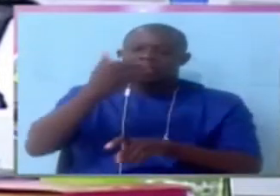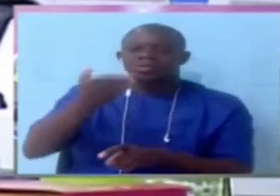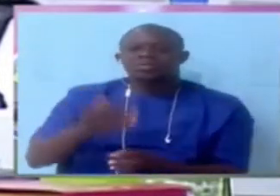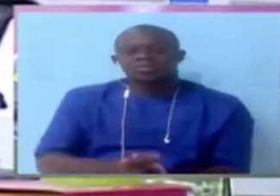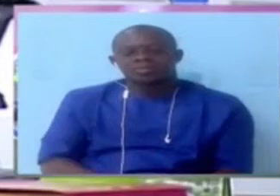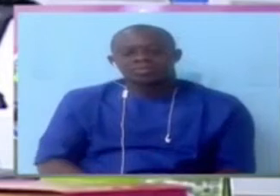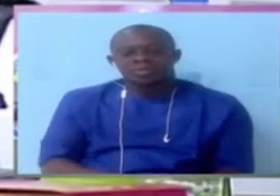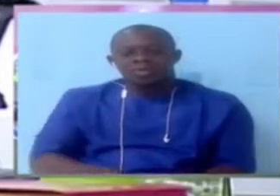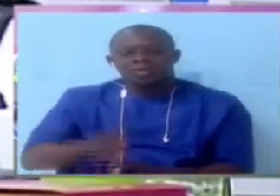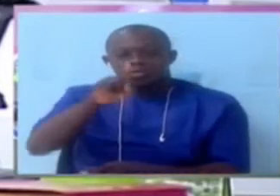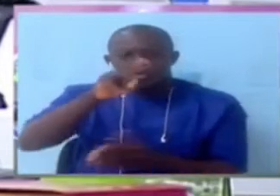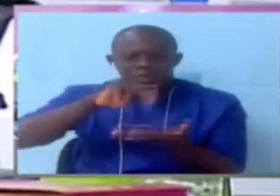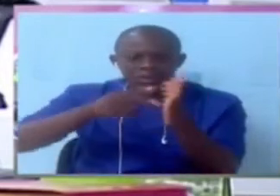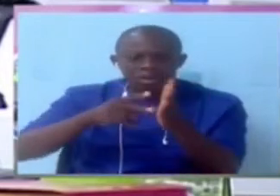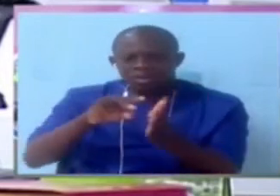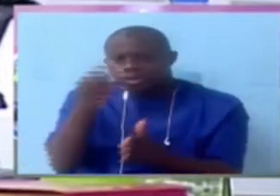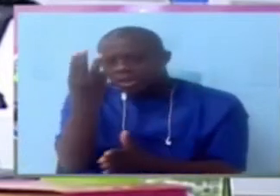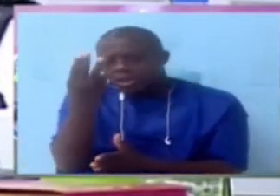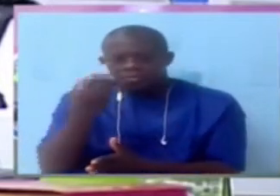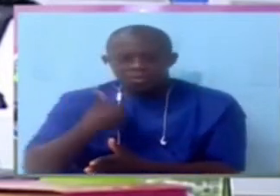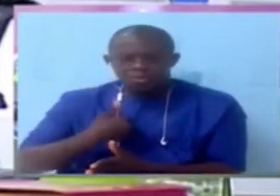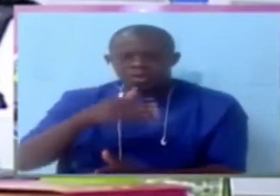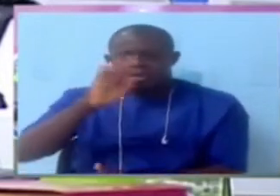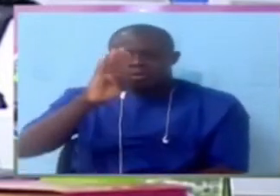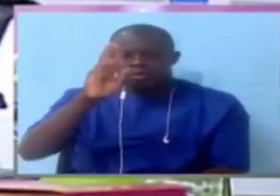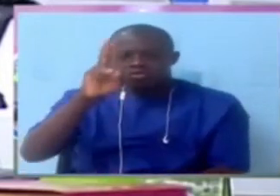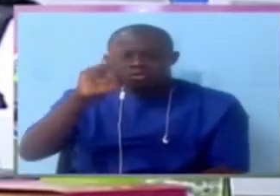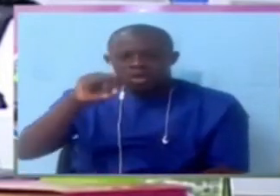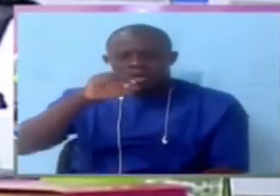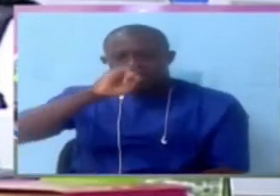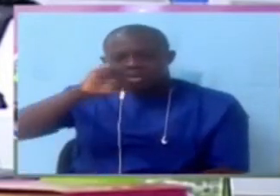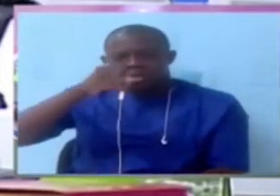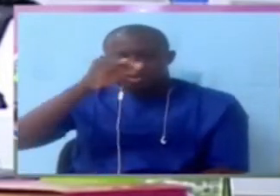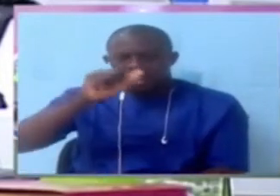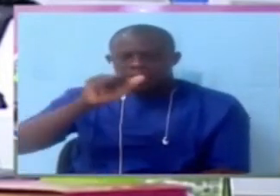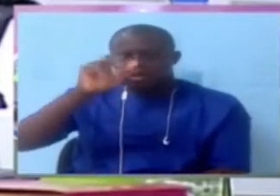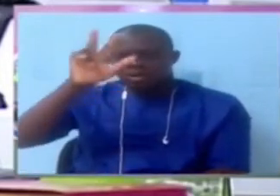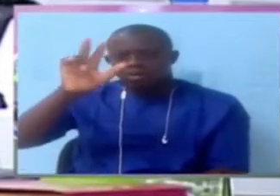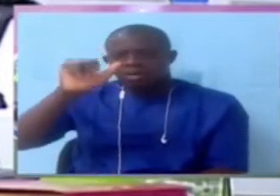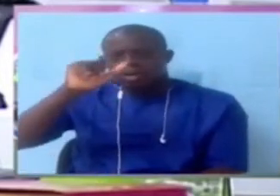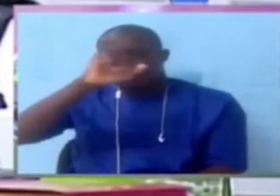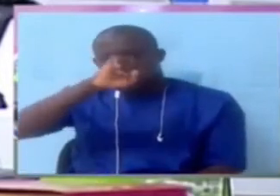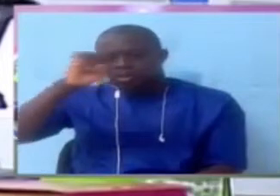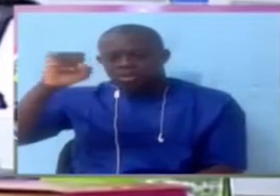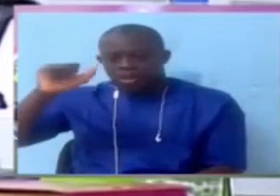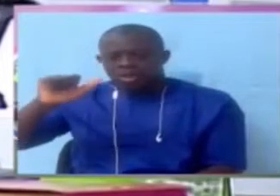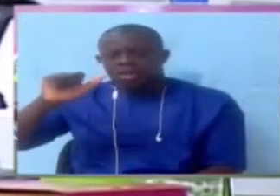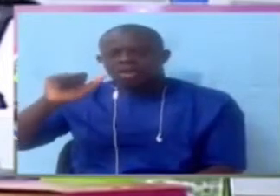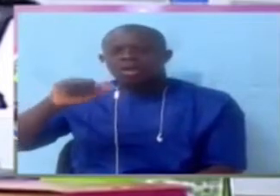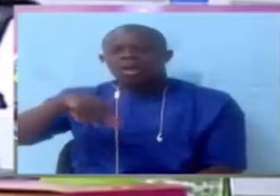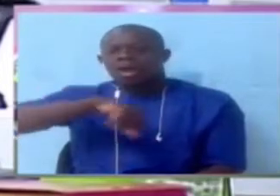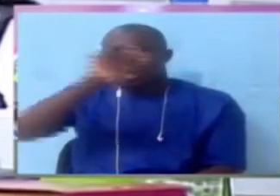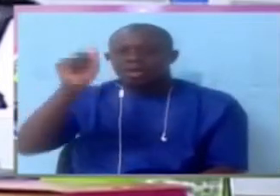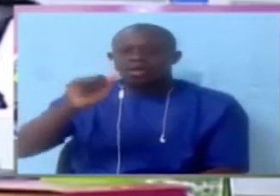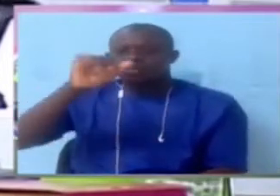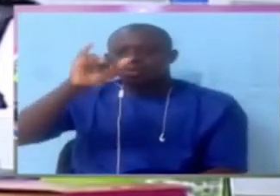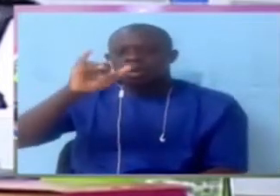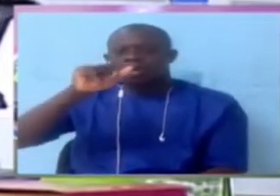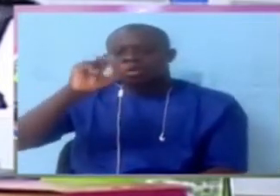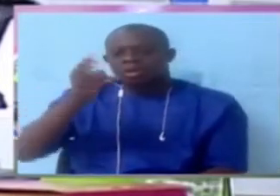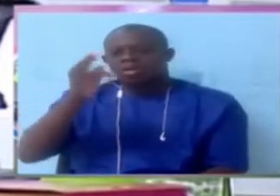You mean the three, Bunja, Wassa, and Yahya? I can remember a lot of Wassa.